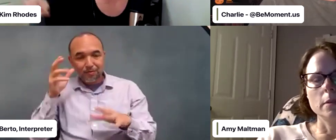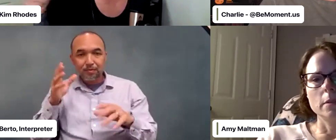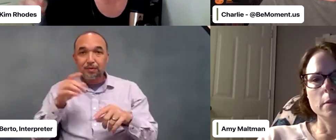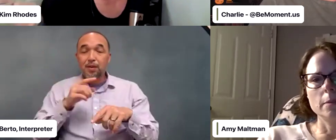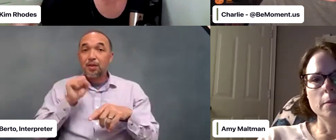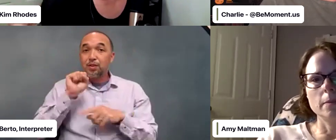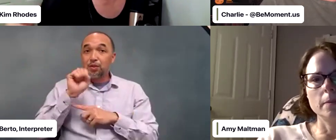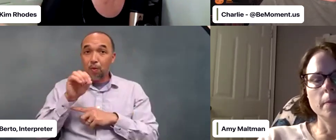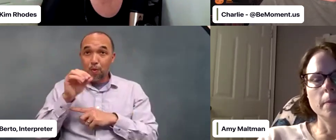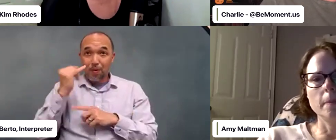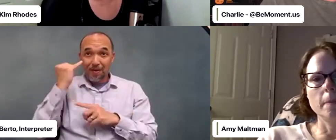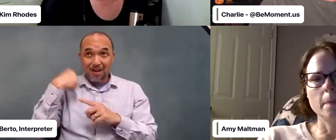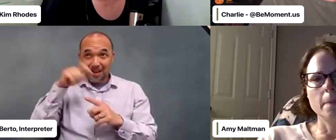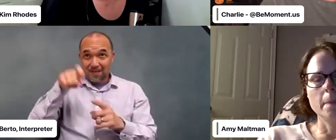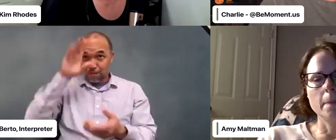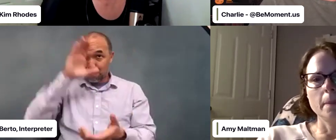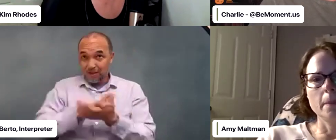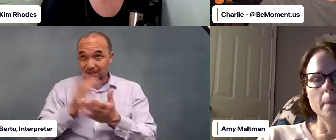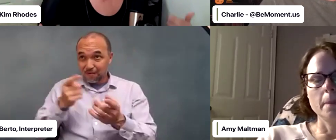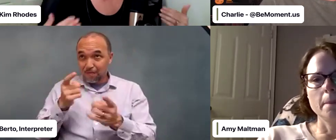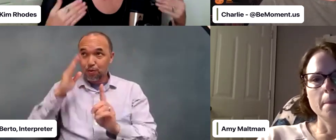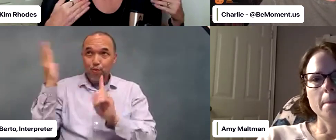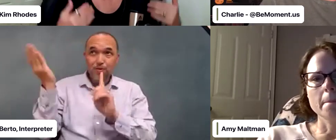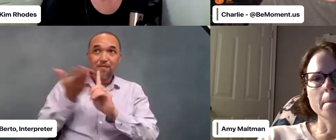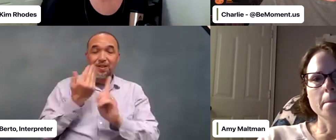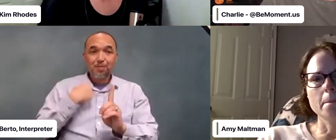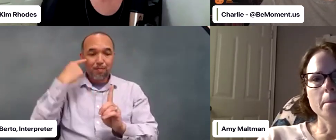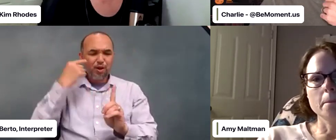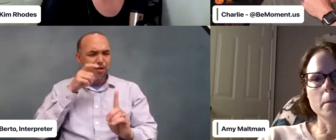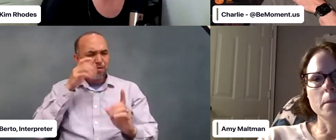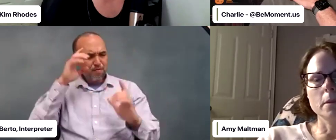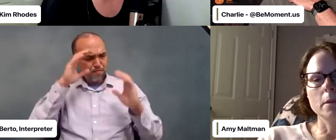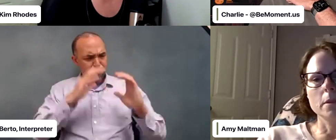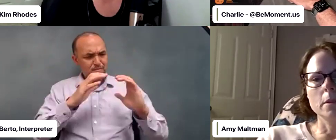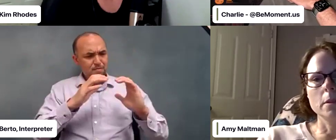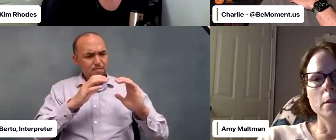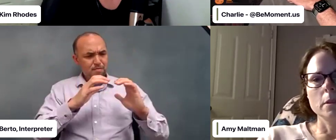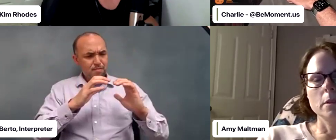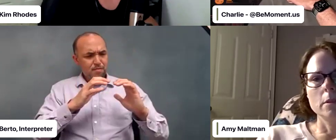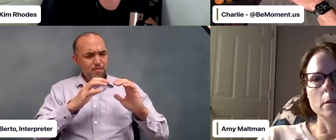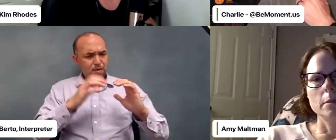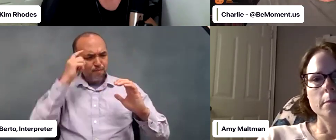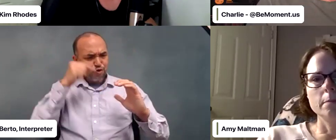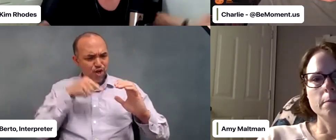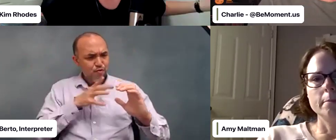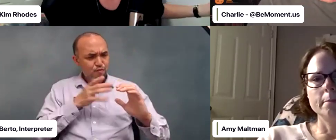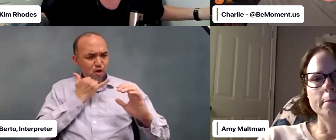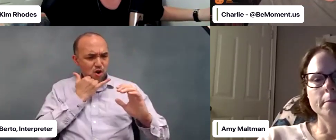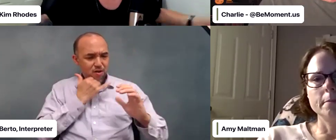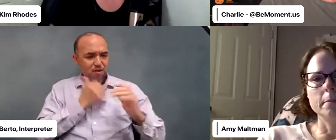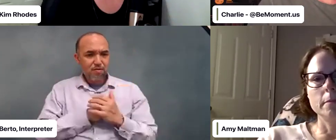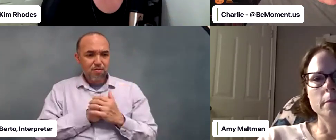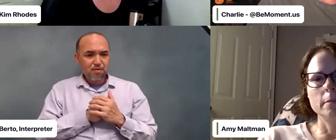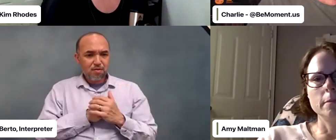not do its job, I'm not going to win. So I have to just settle into my experience and be like, well, that was my experience.